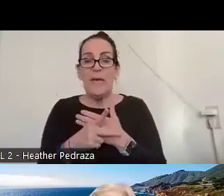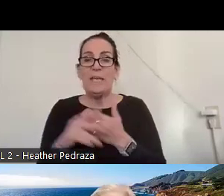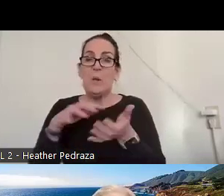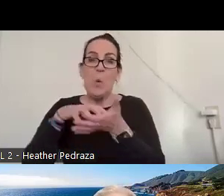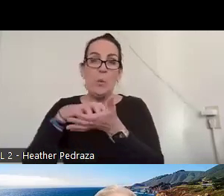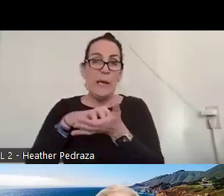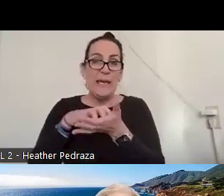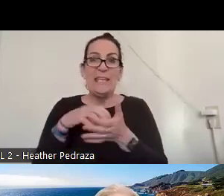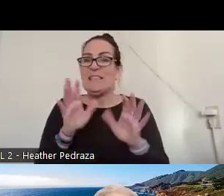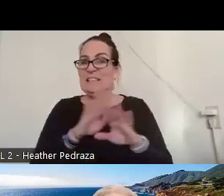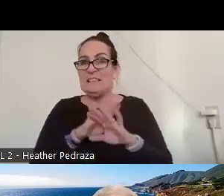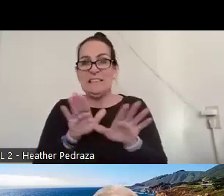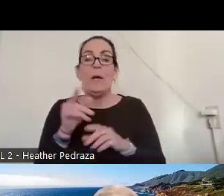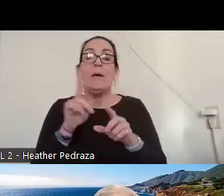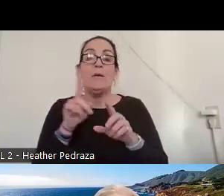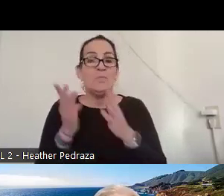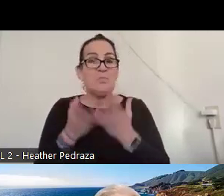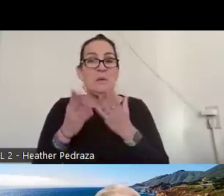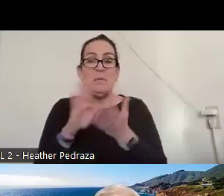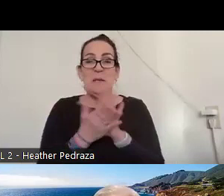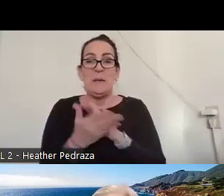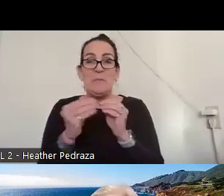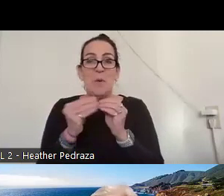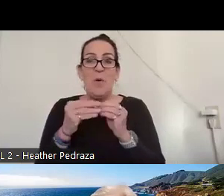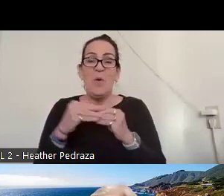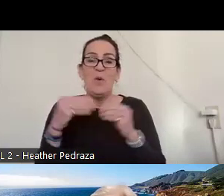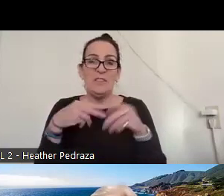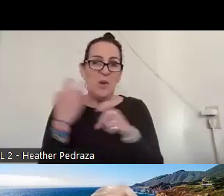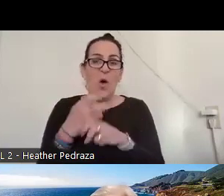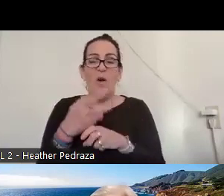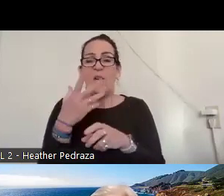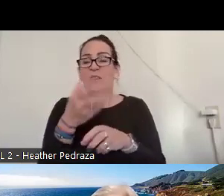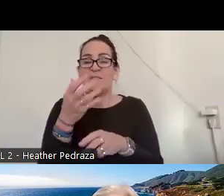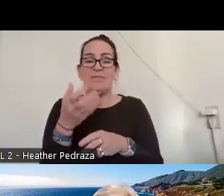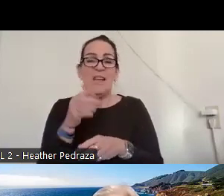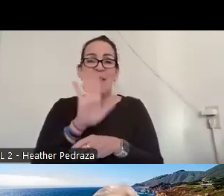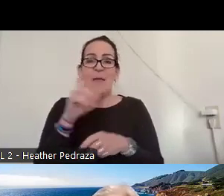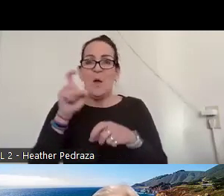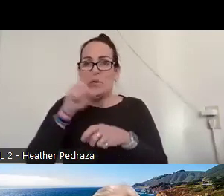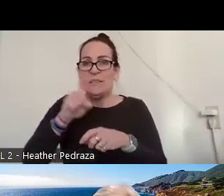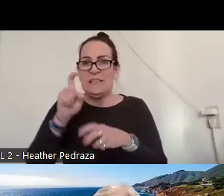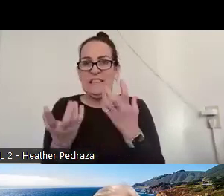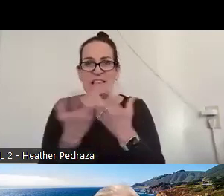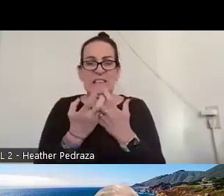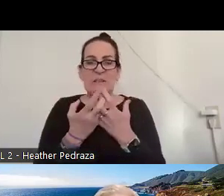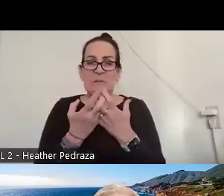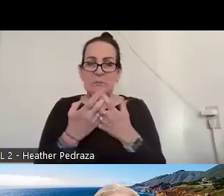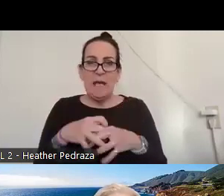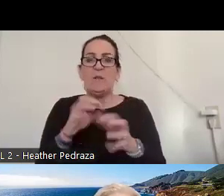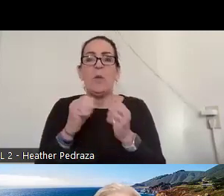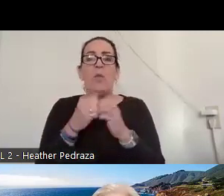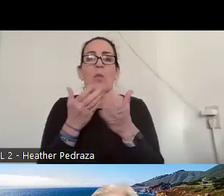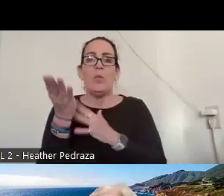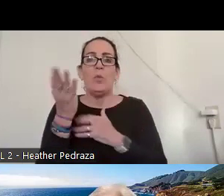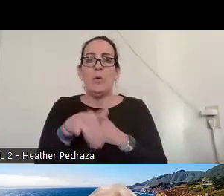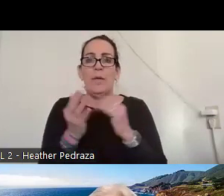way. That might make it more difficult for people to actually get their needs met through the program. So just some